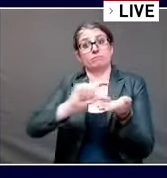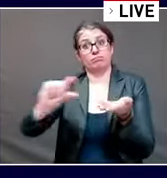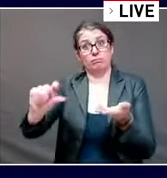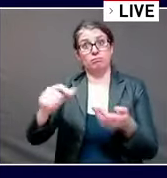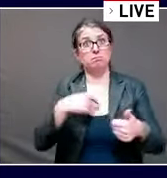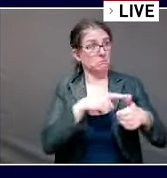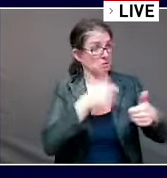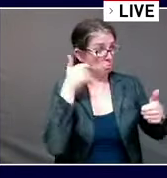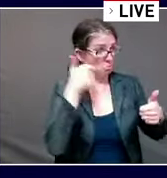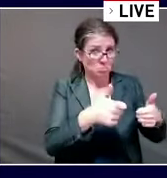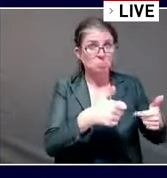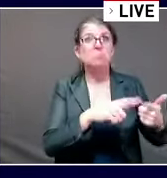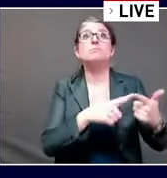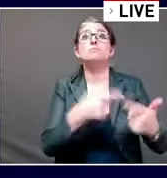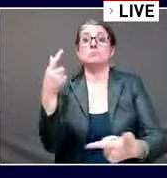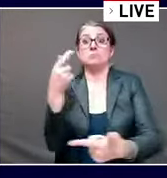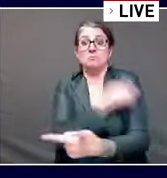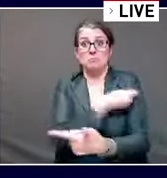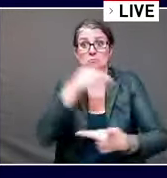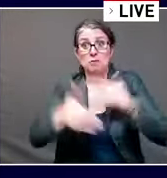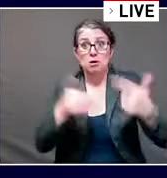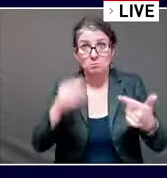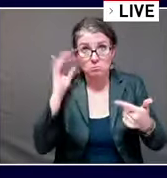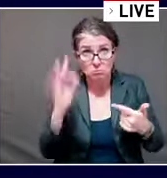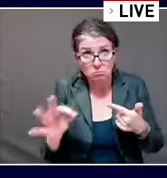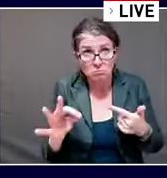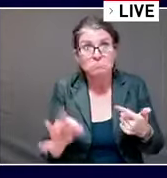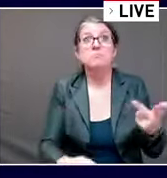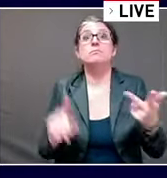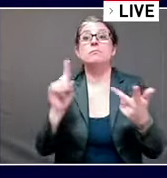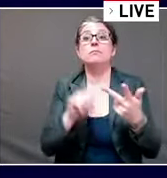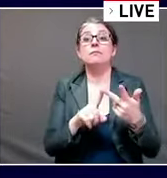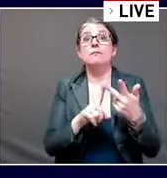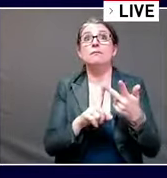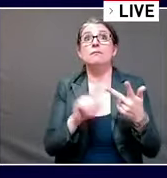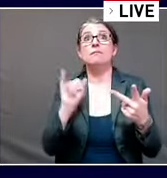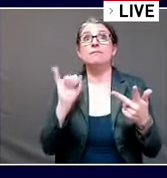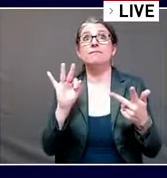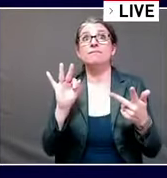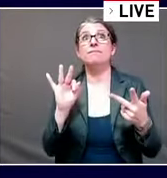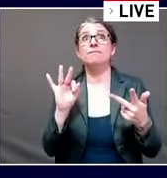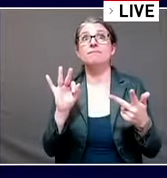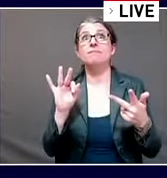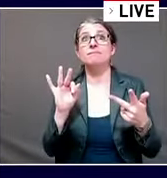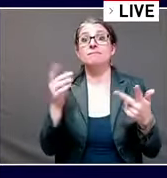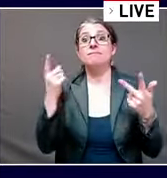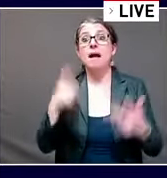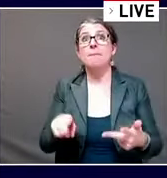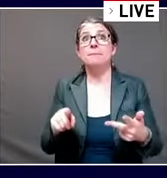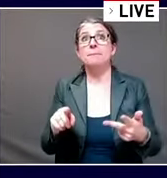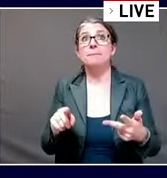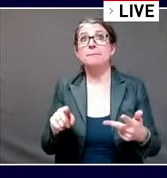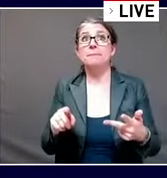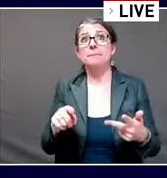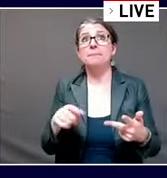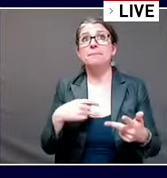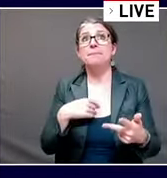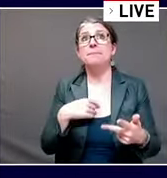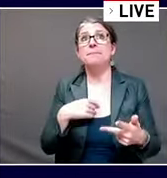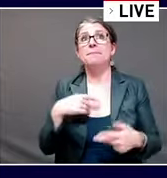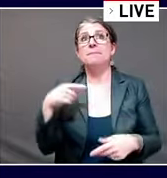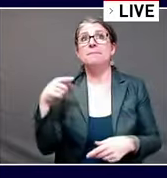gate as a state, we stigmatize or demonize those who don't see the world the way we do,